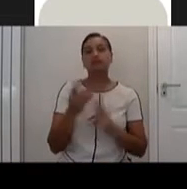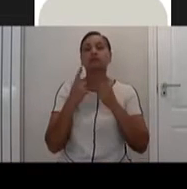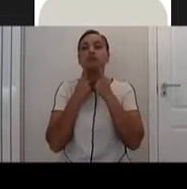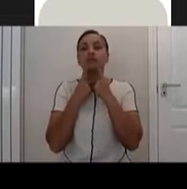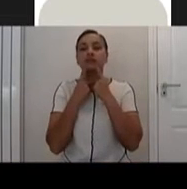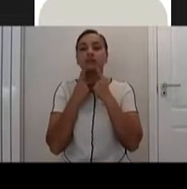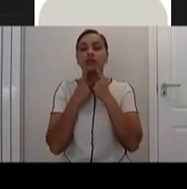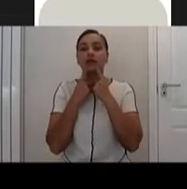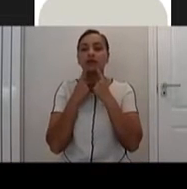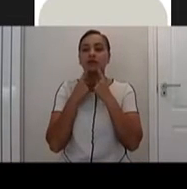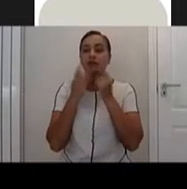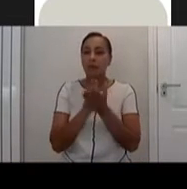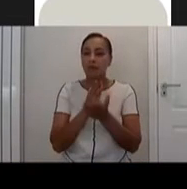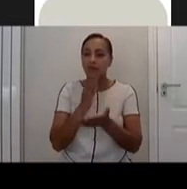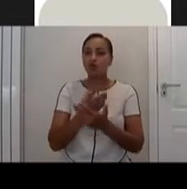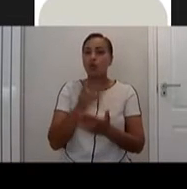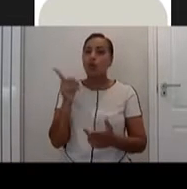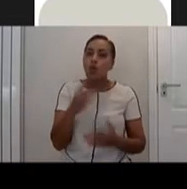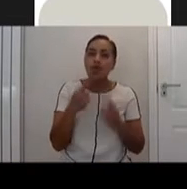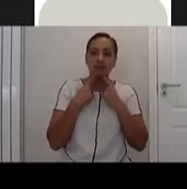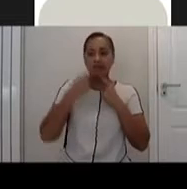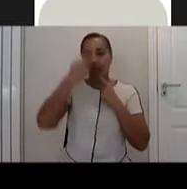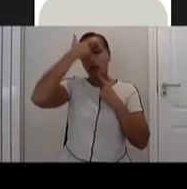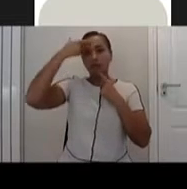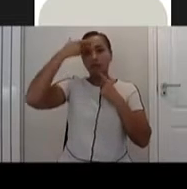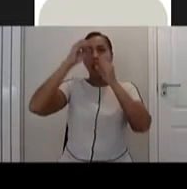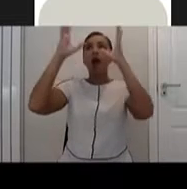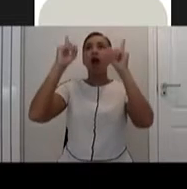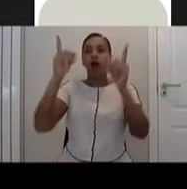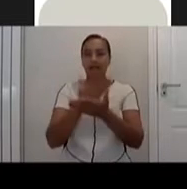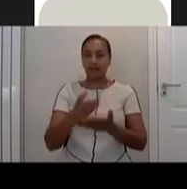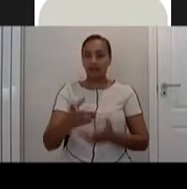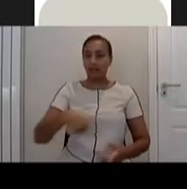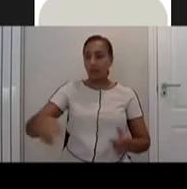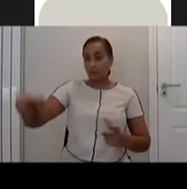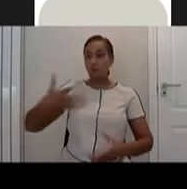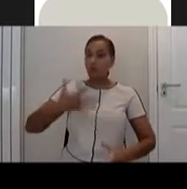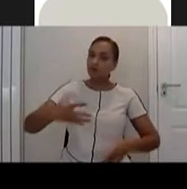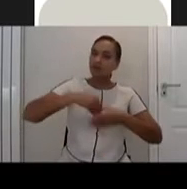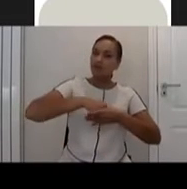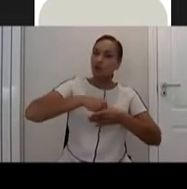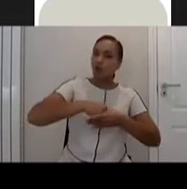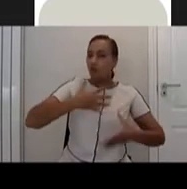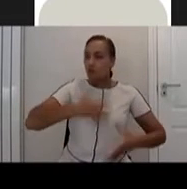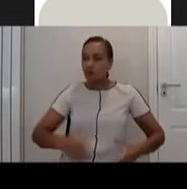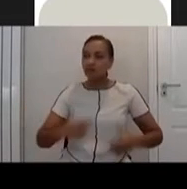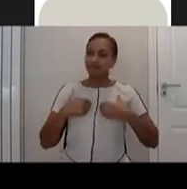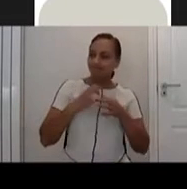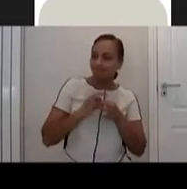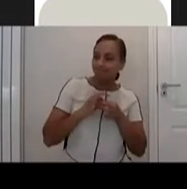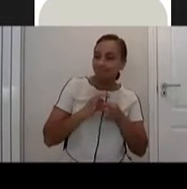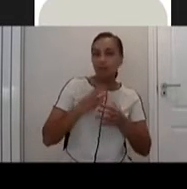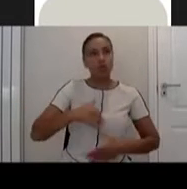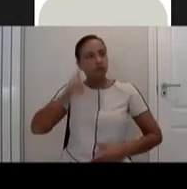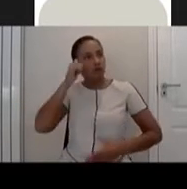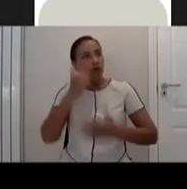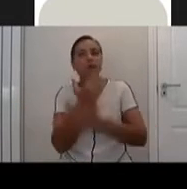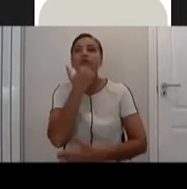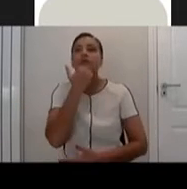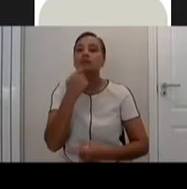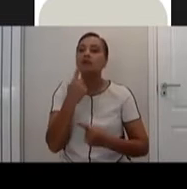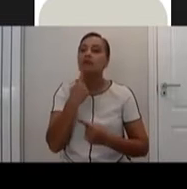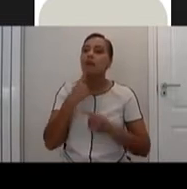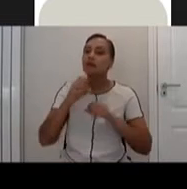things that they can understand. They want to be involved and engaged with any of the changes in services, as we're kind of